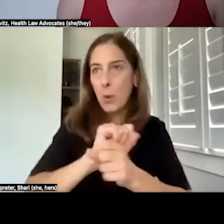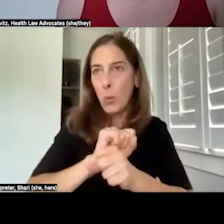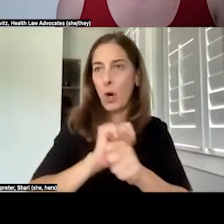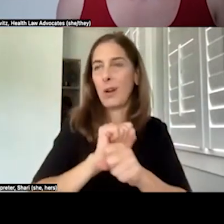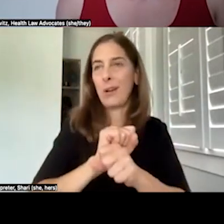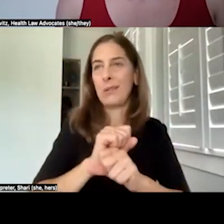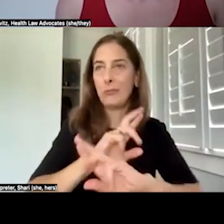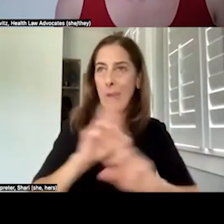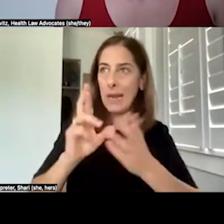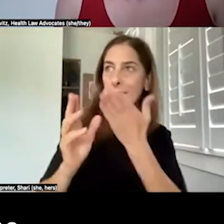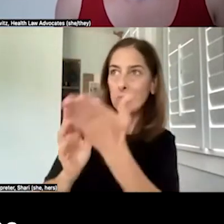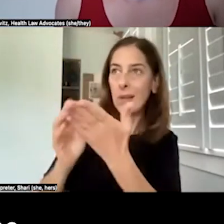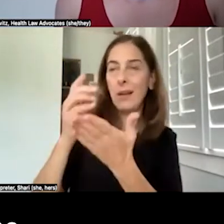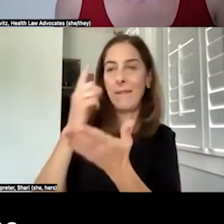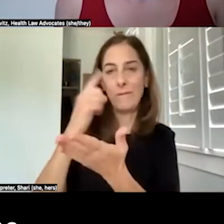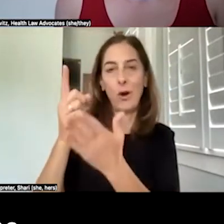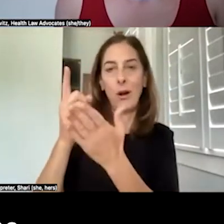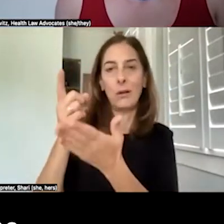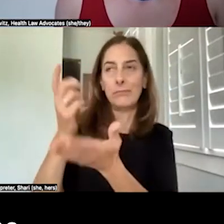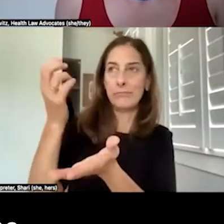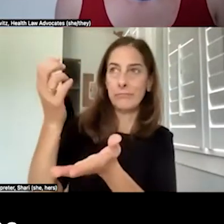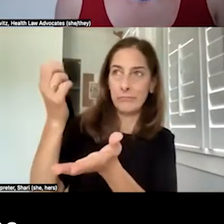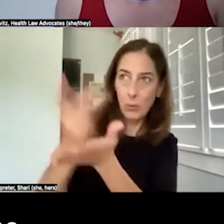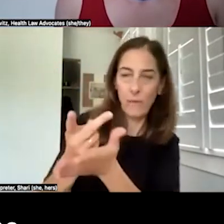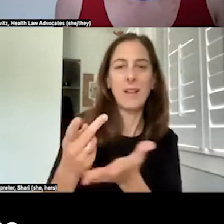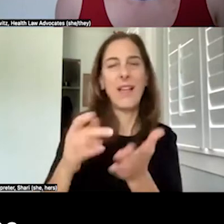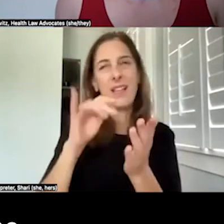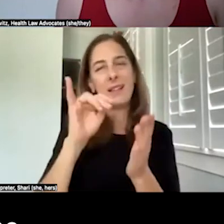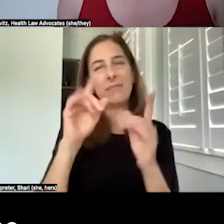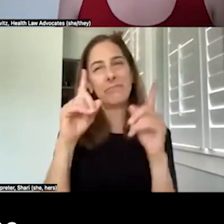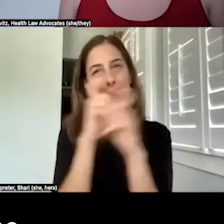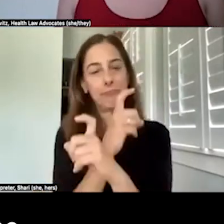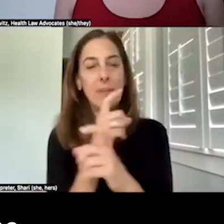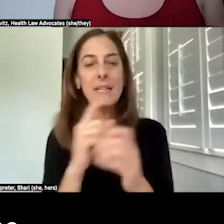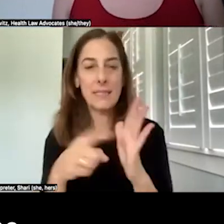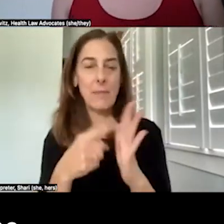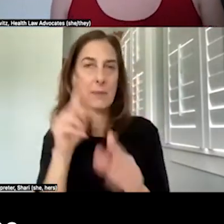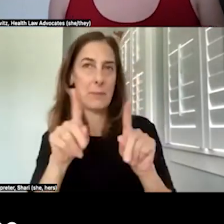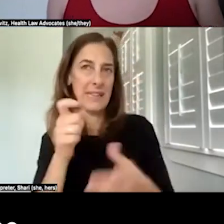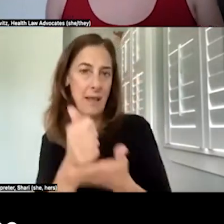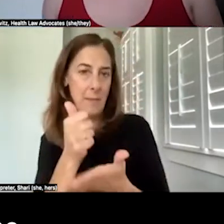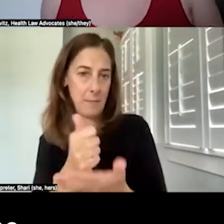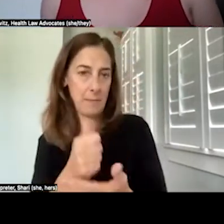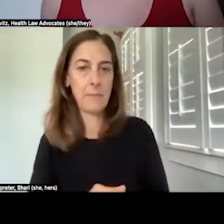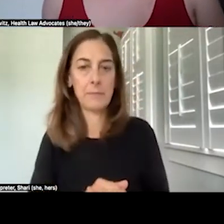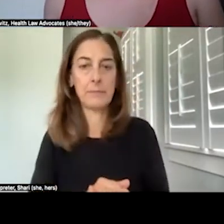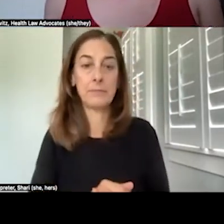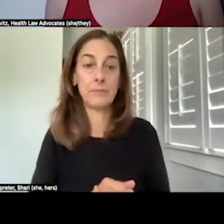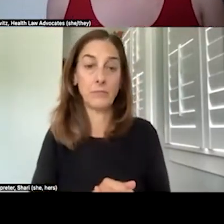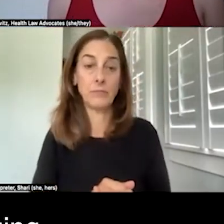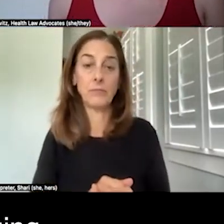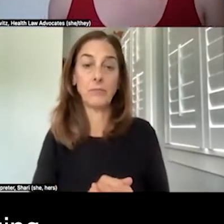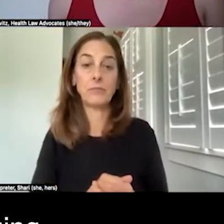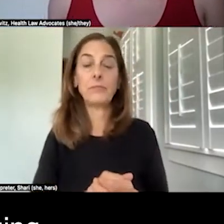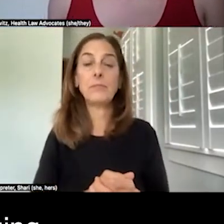question in the chat, assuming I can pull it up with the screen sharing